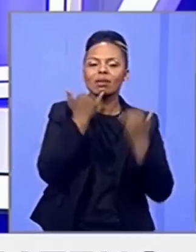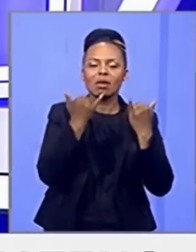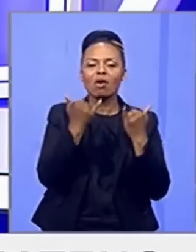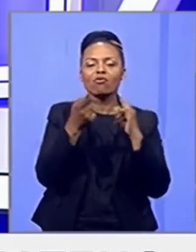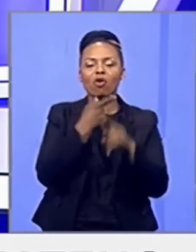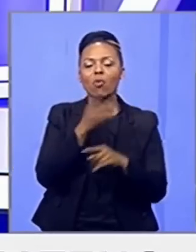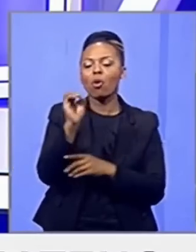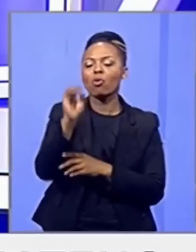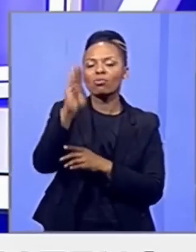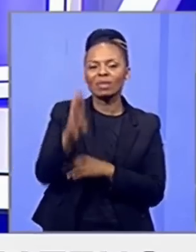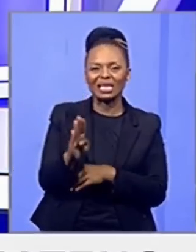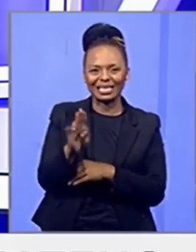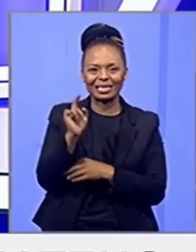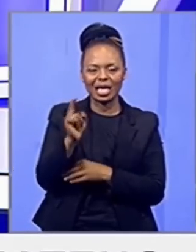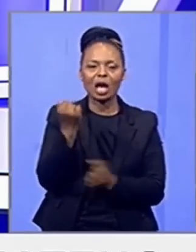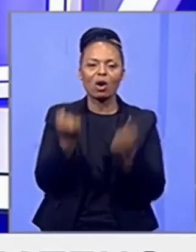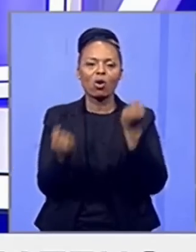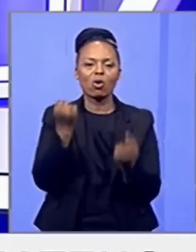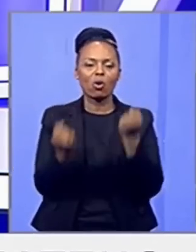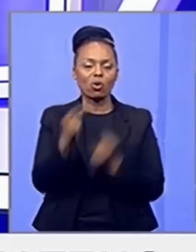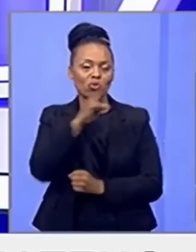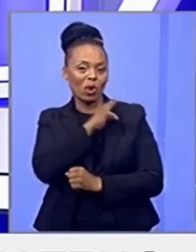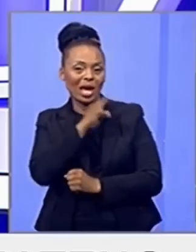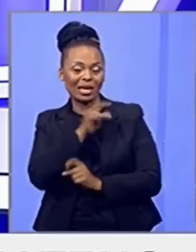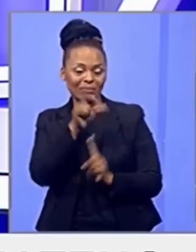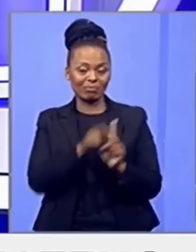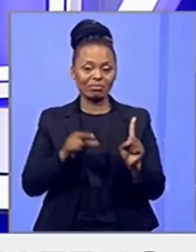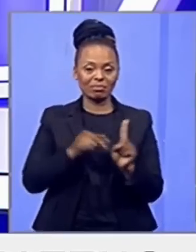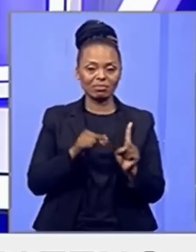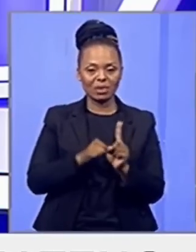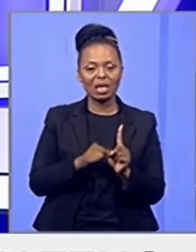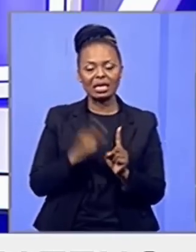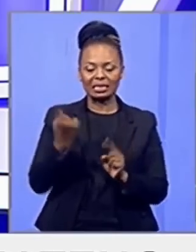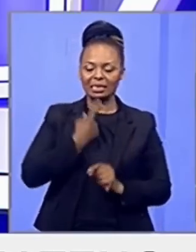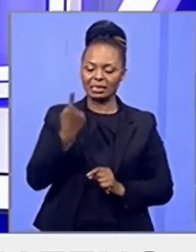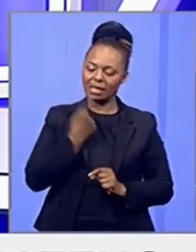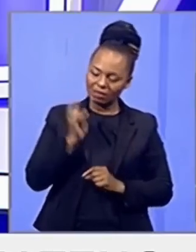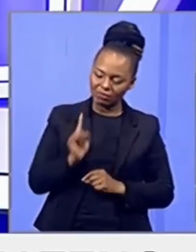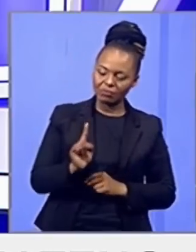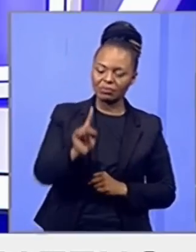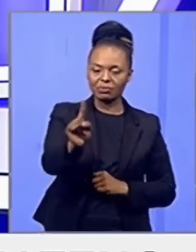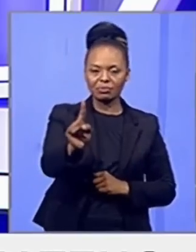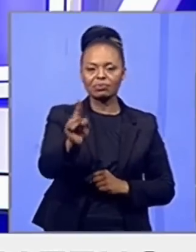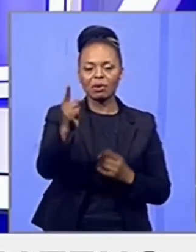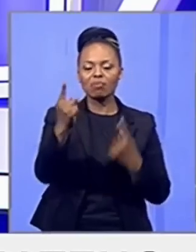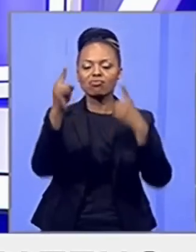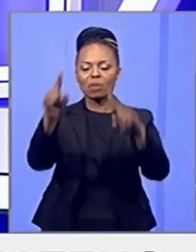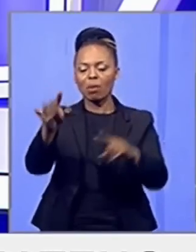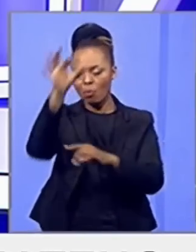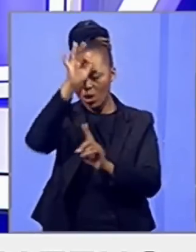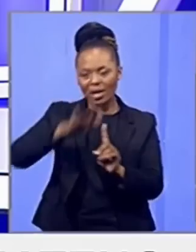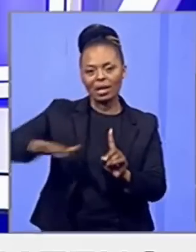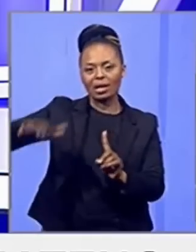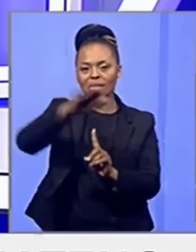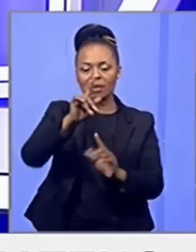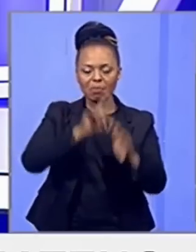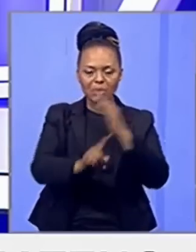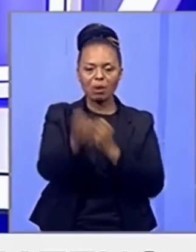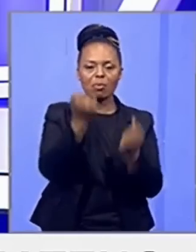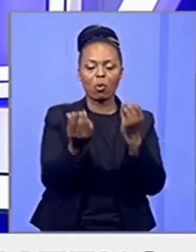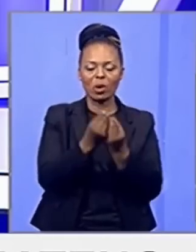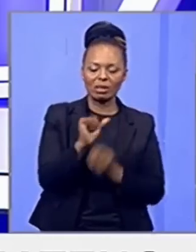ya magistrata wa Bloemfontein morago ga gore a ikiše maphodiseng. O hlwele a tšweletše kgorongtsheko le molekane